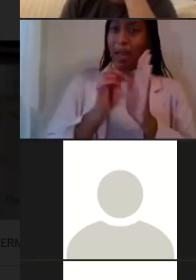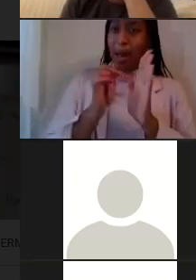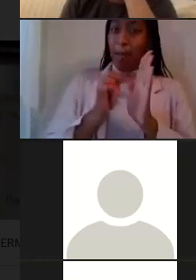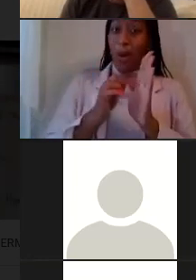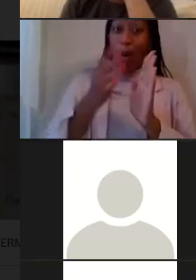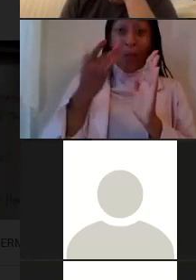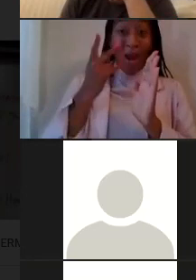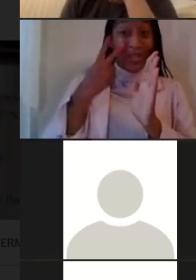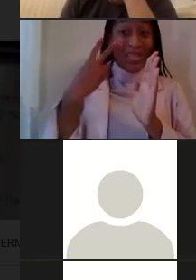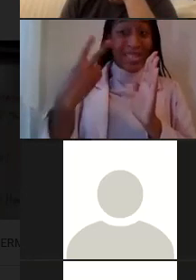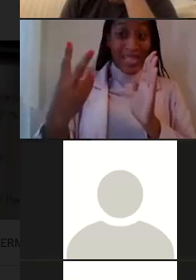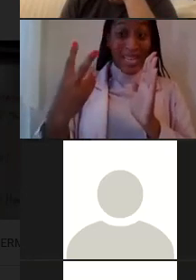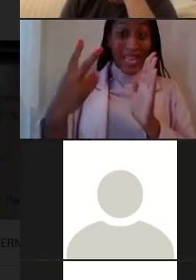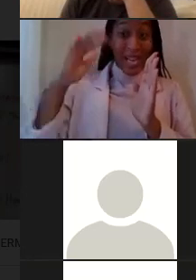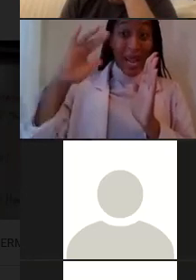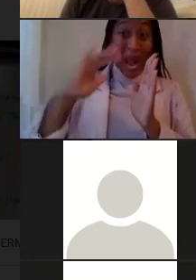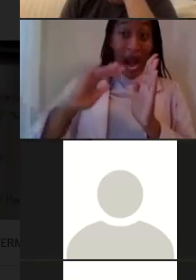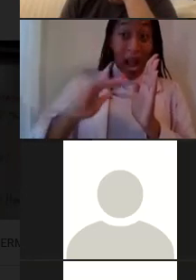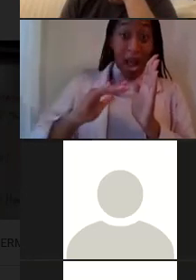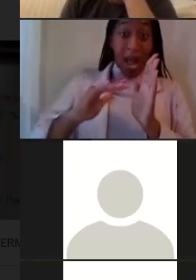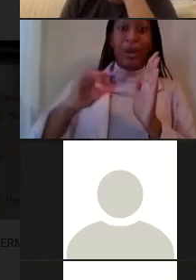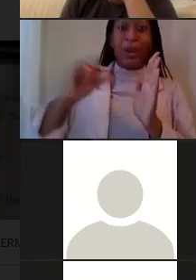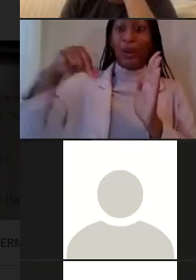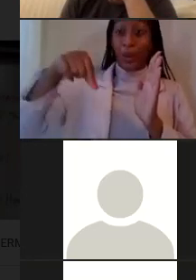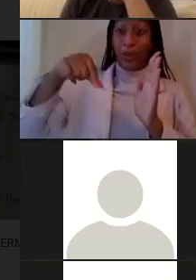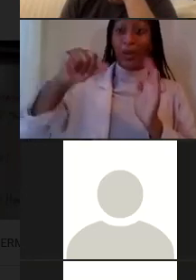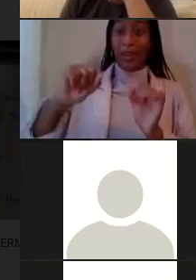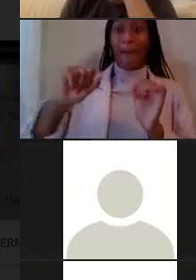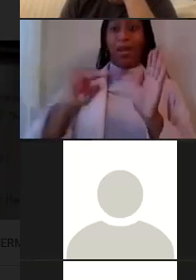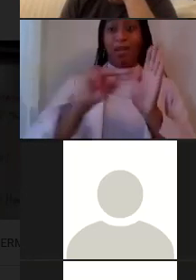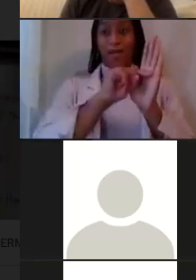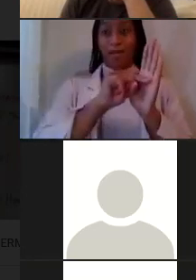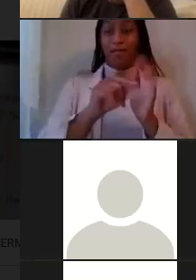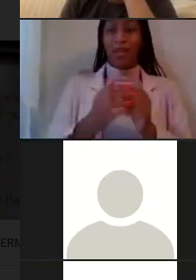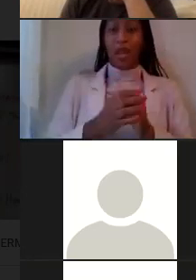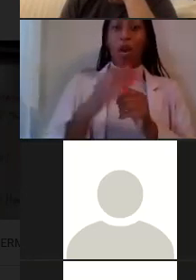the temperature, your final temperature is going to be smaller. So when you subtract, you're going to get a negative.